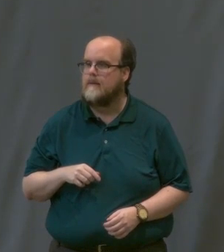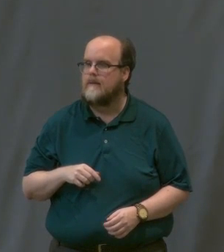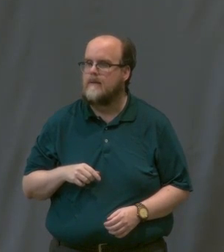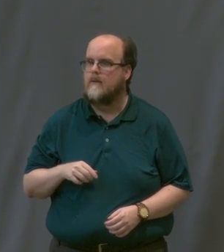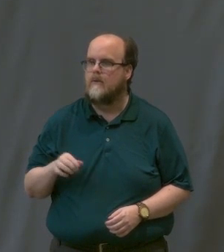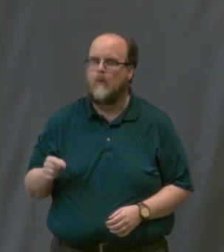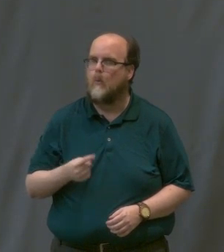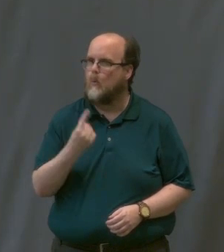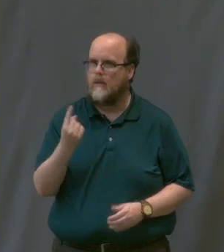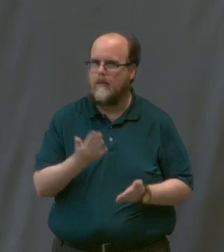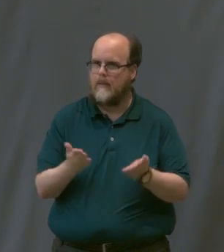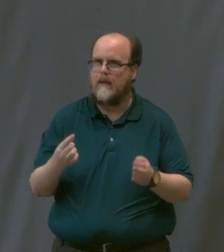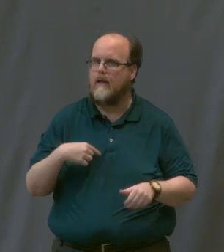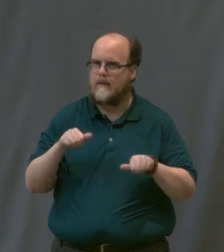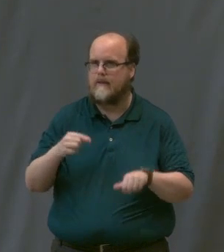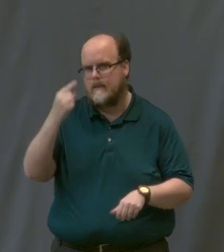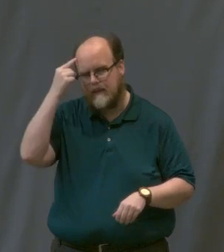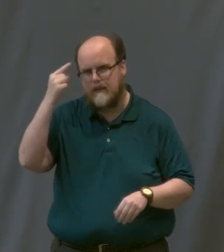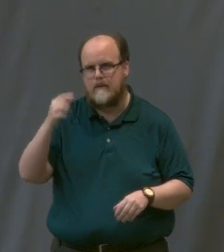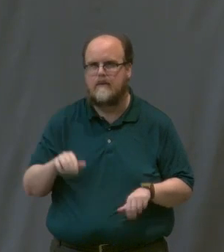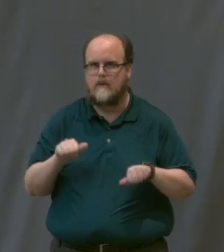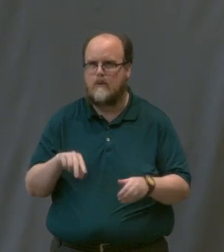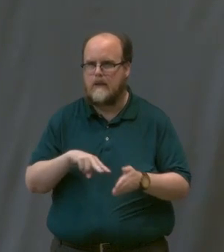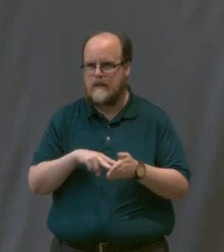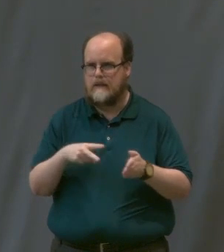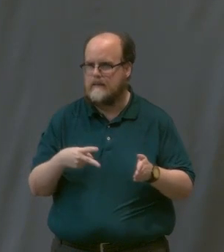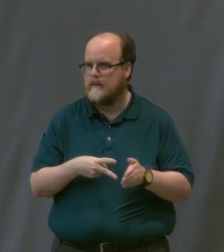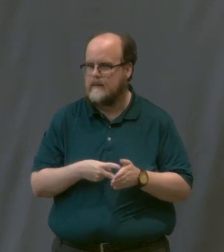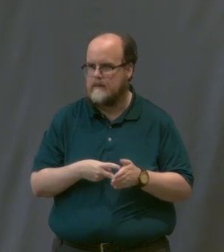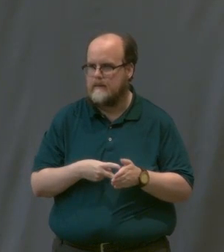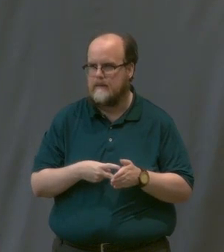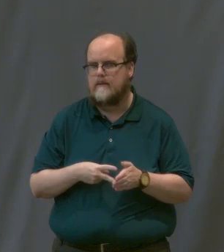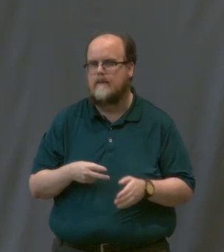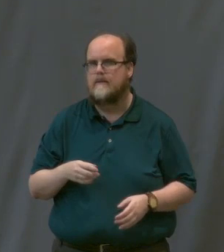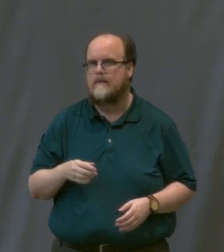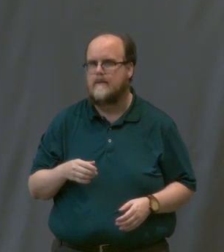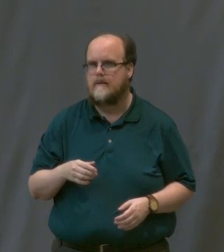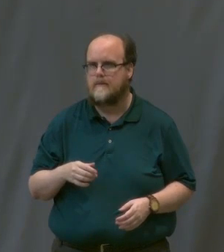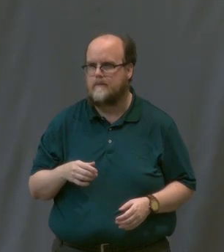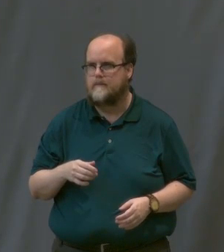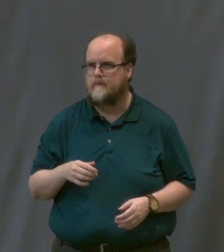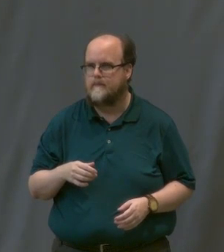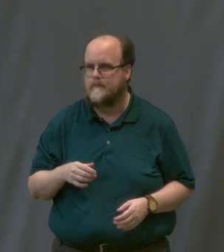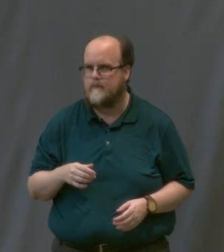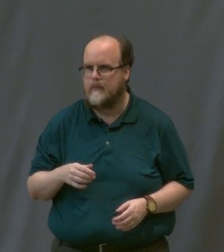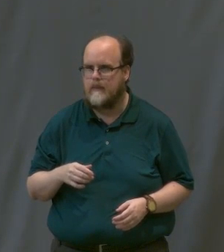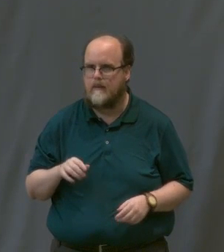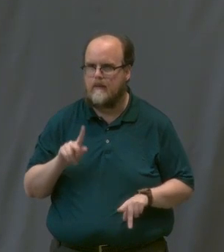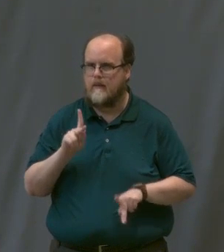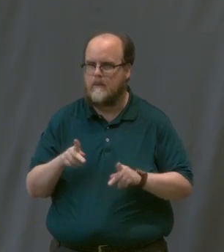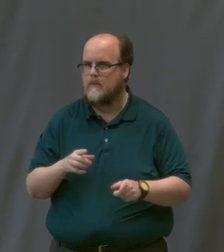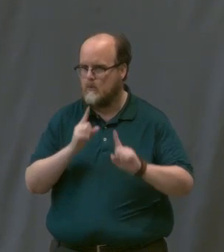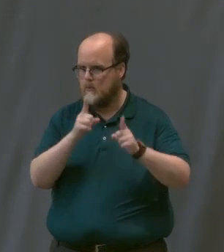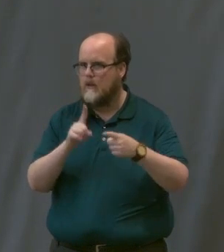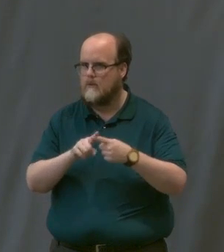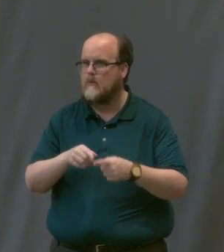The only thing I can think of that could possibly be is people's response to